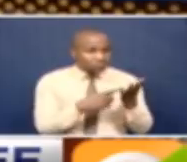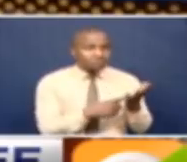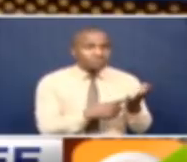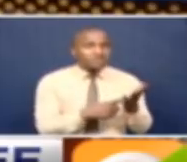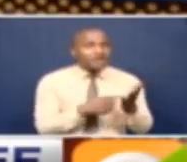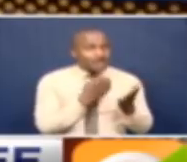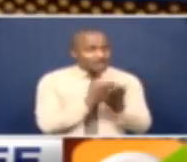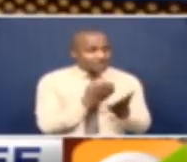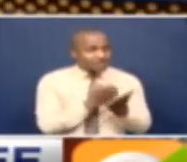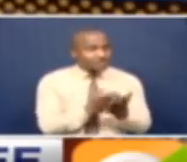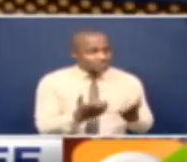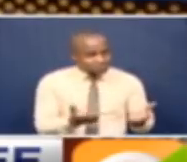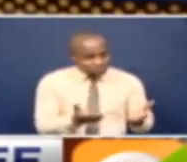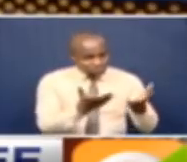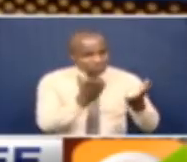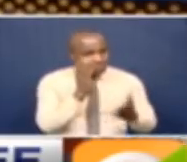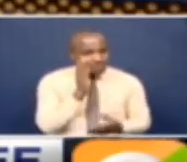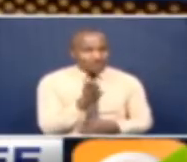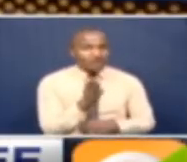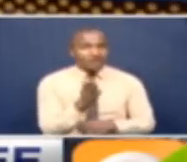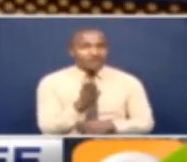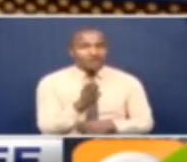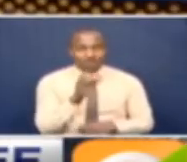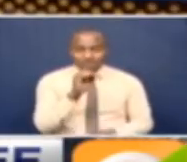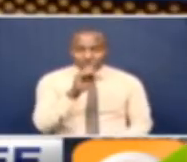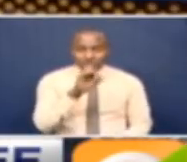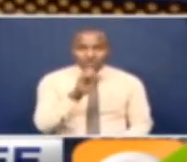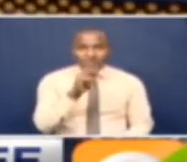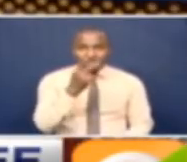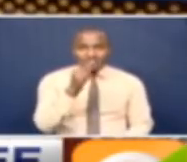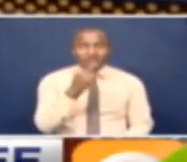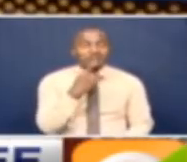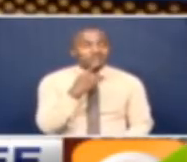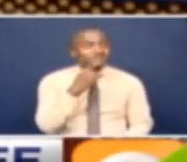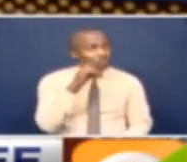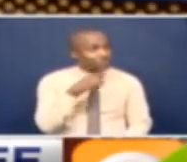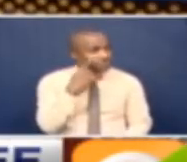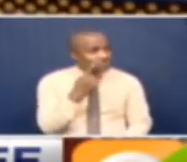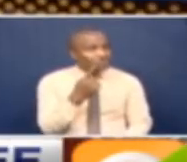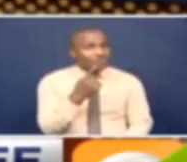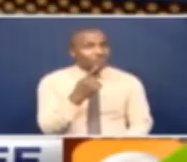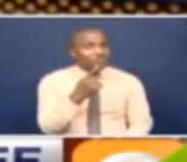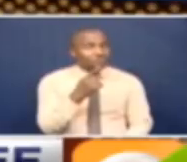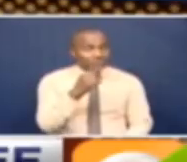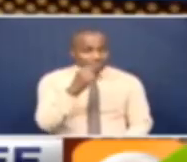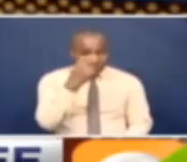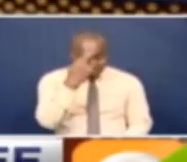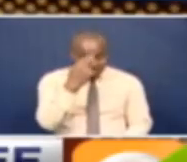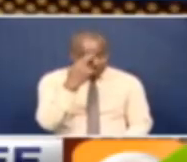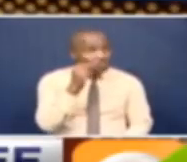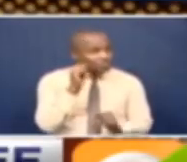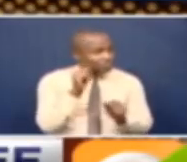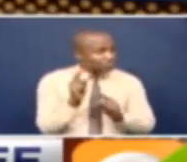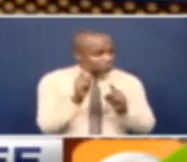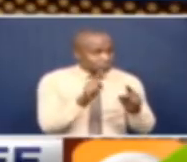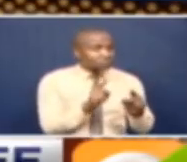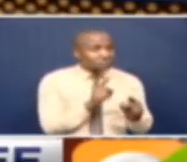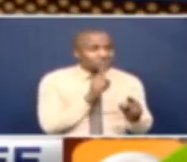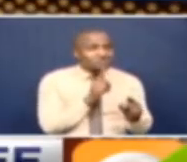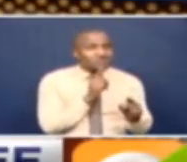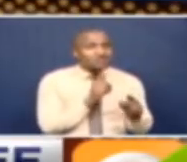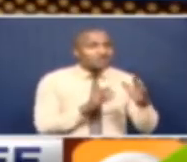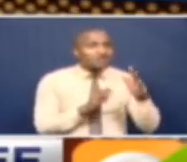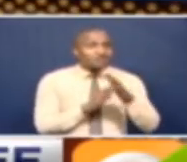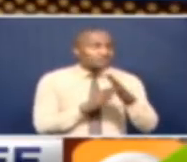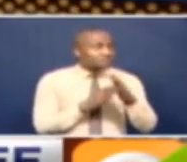evidence will bring it there. Olekina said what he saw in Narok. There's an opportunity to go and say in the Supreme Court what you saw in Narok. It's easy to say it in a